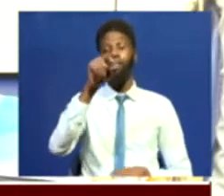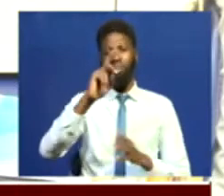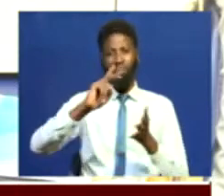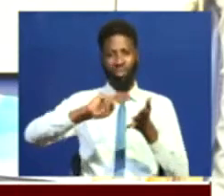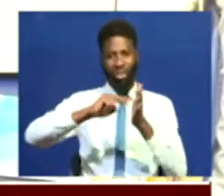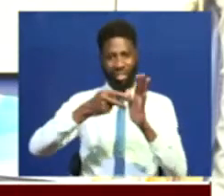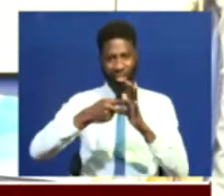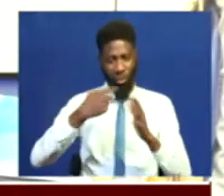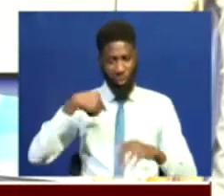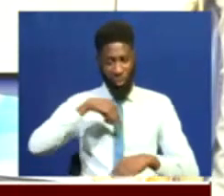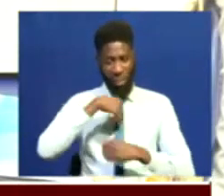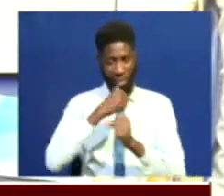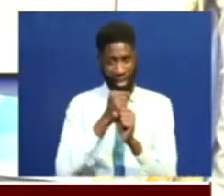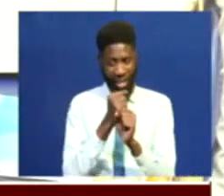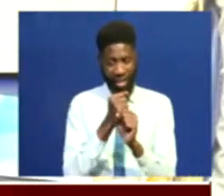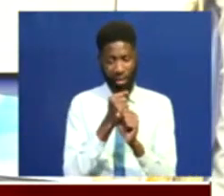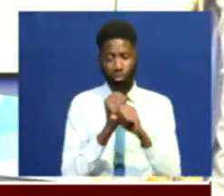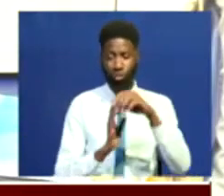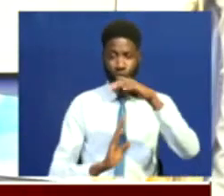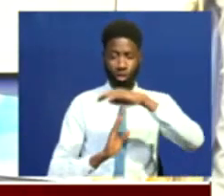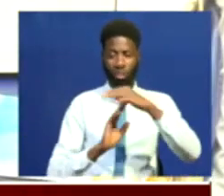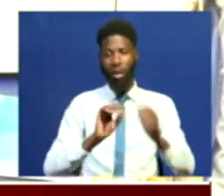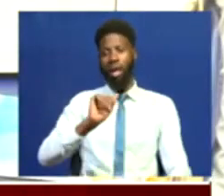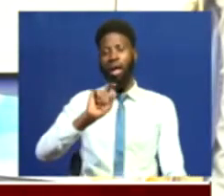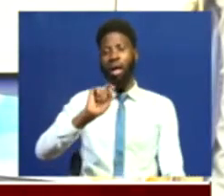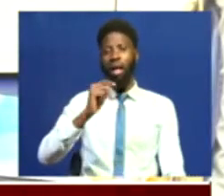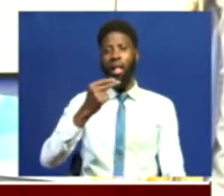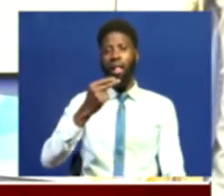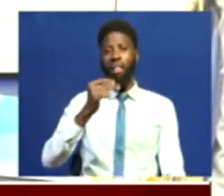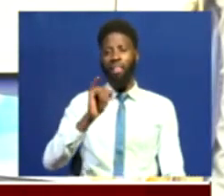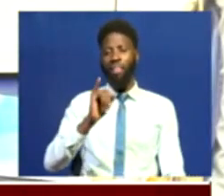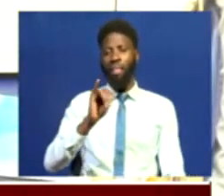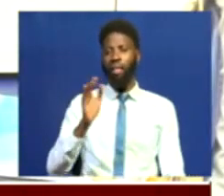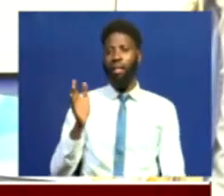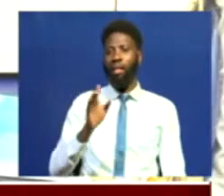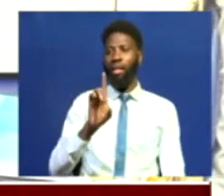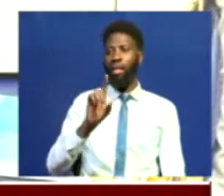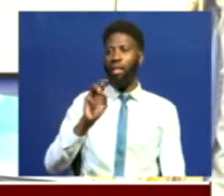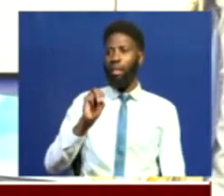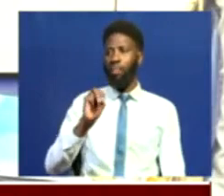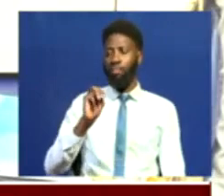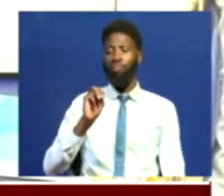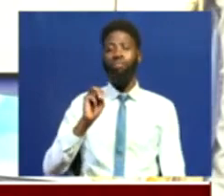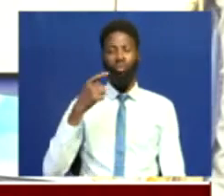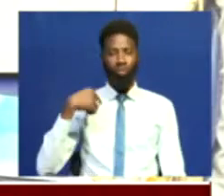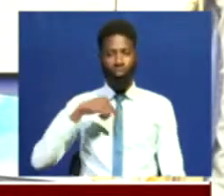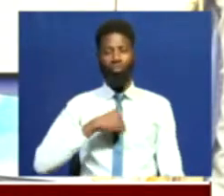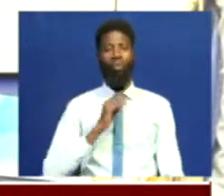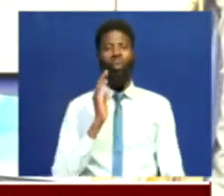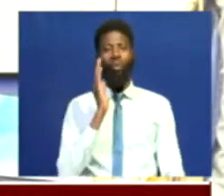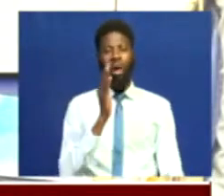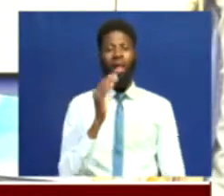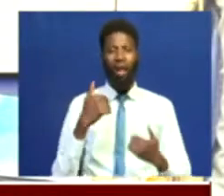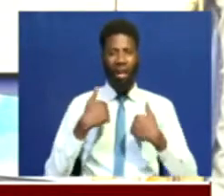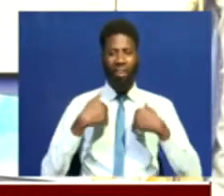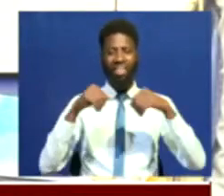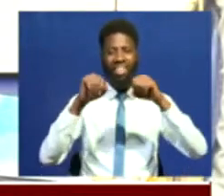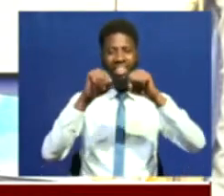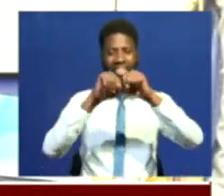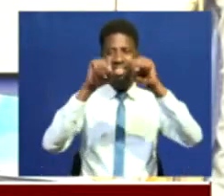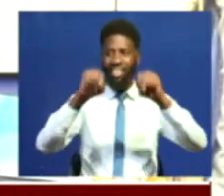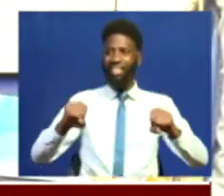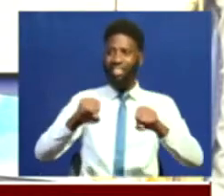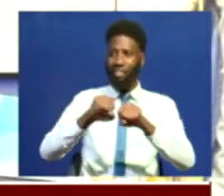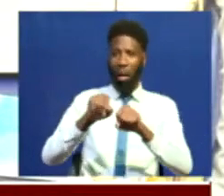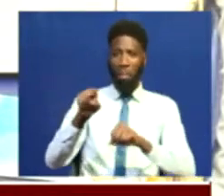have the wash components. That means we'll have a draw-off system with a filtration to give people